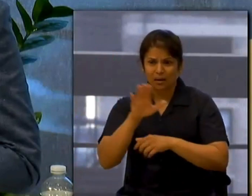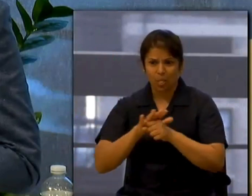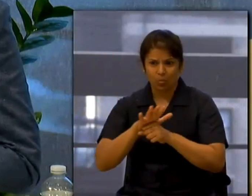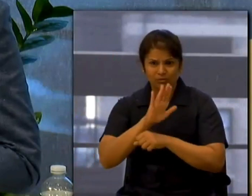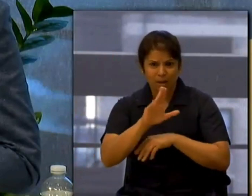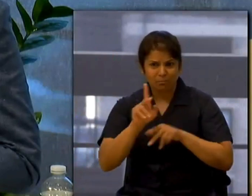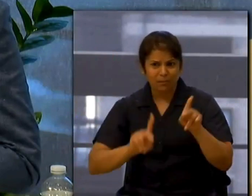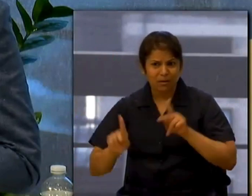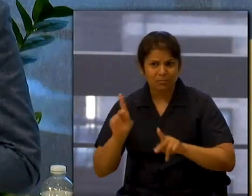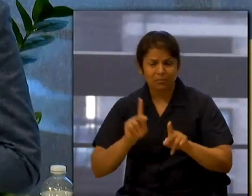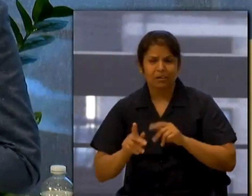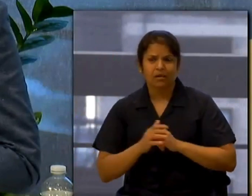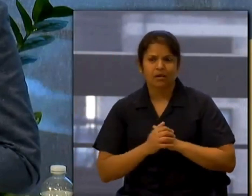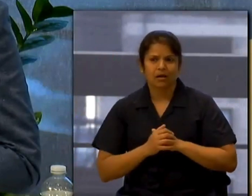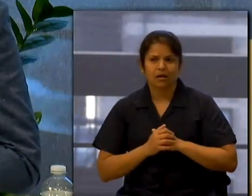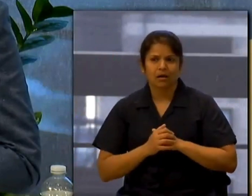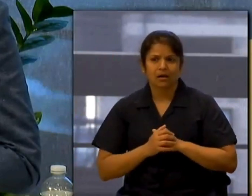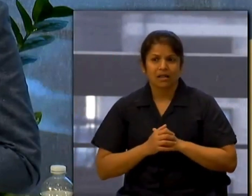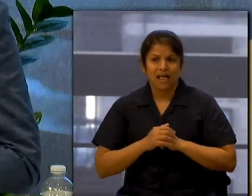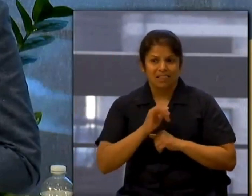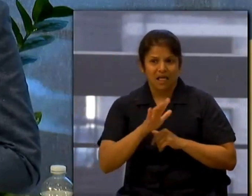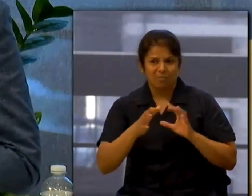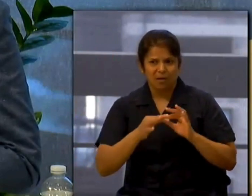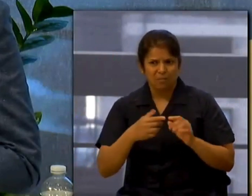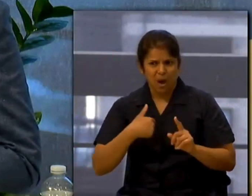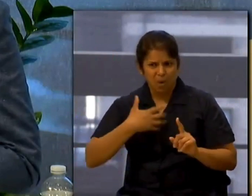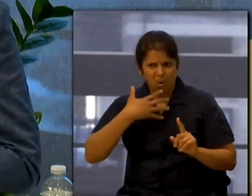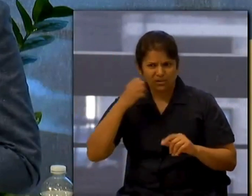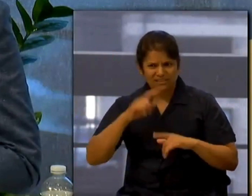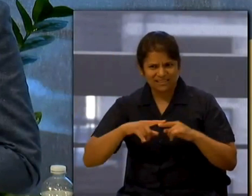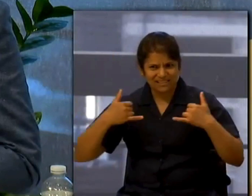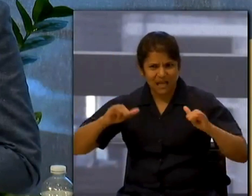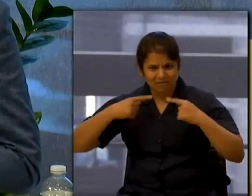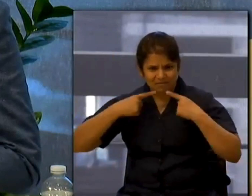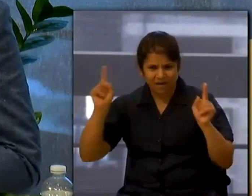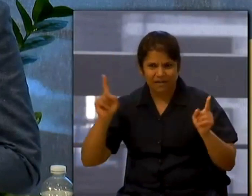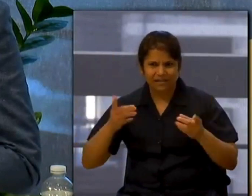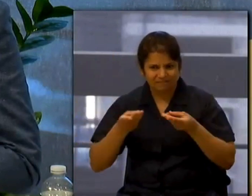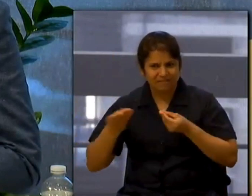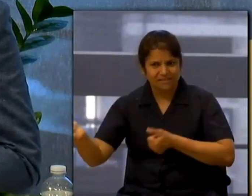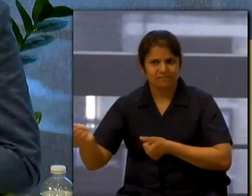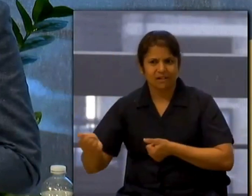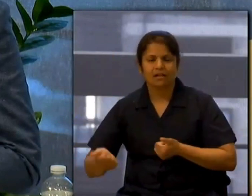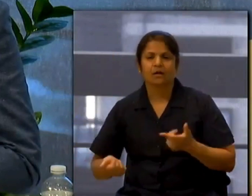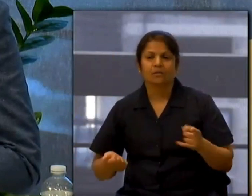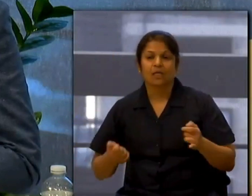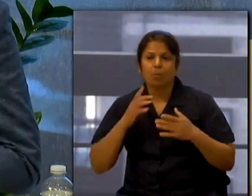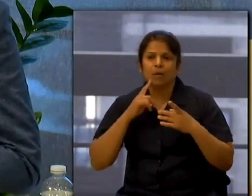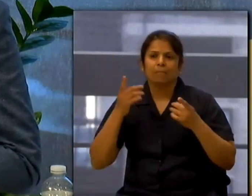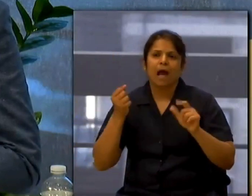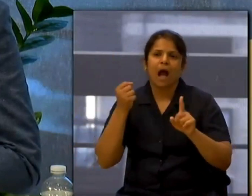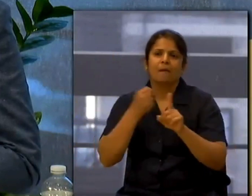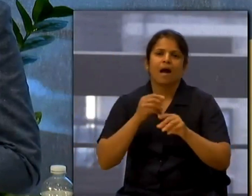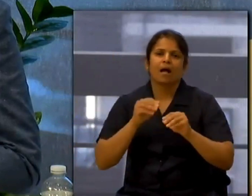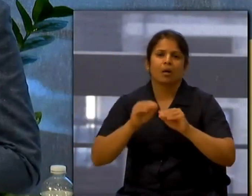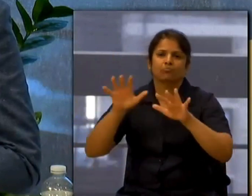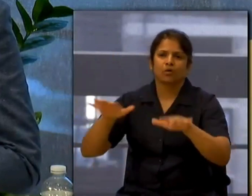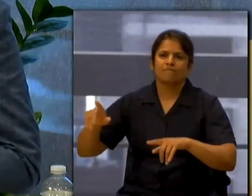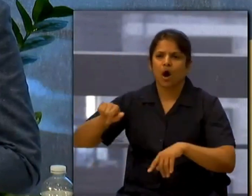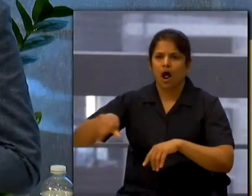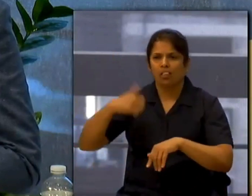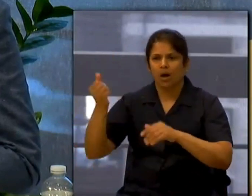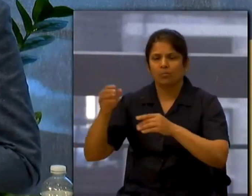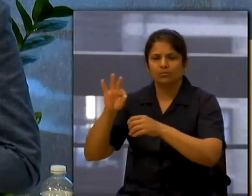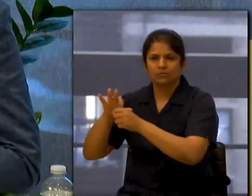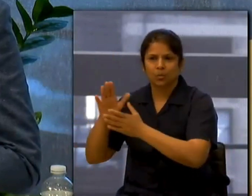what kind of ripple effect that would have on voters, on the general public,